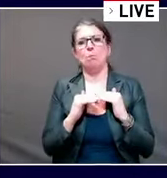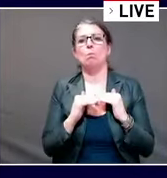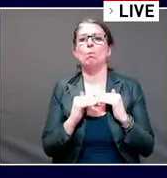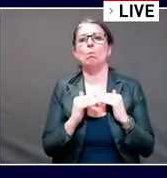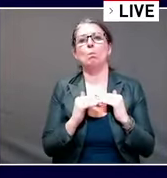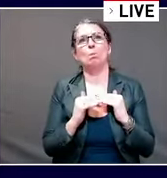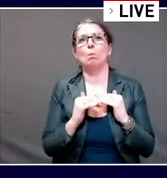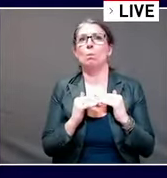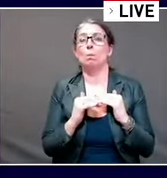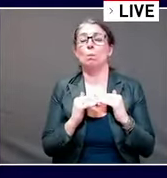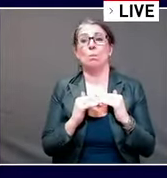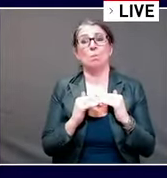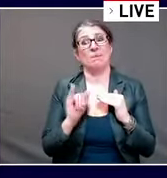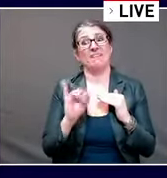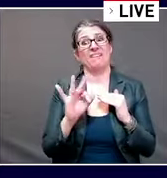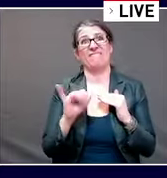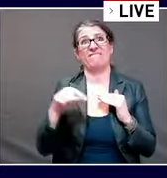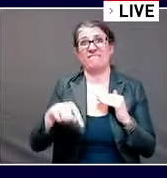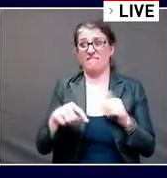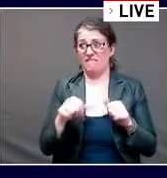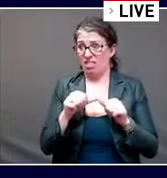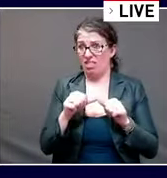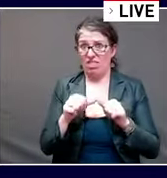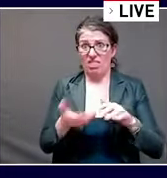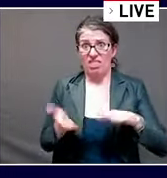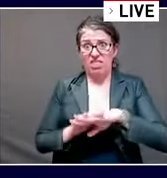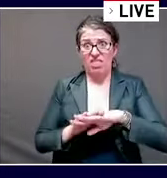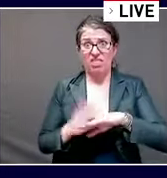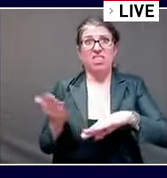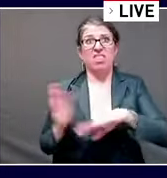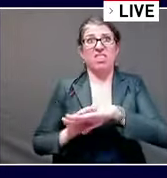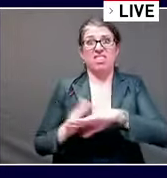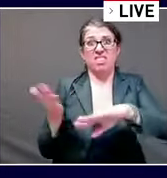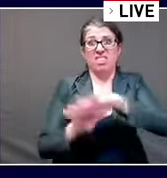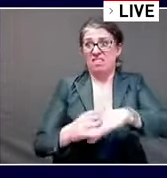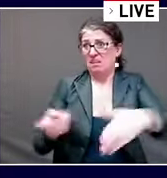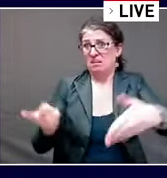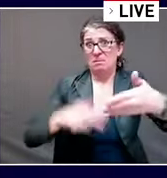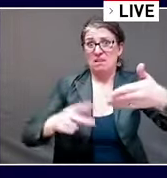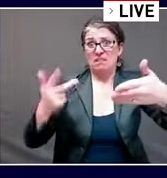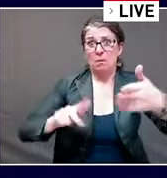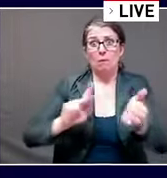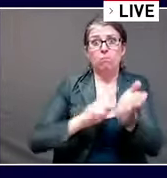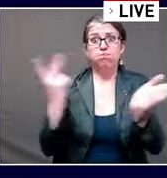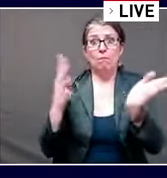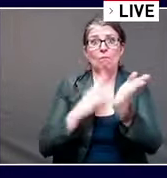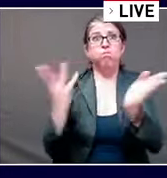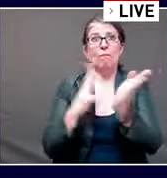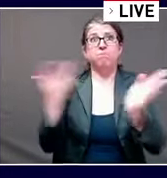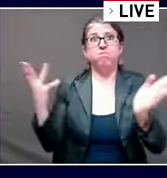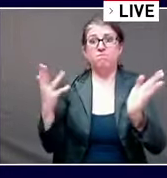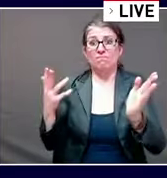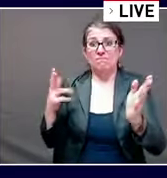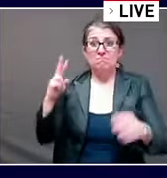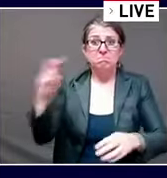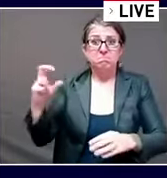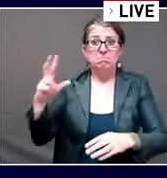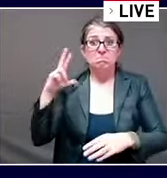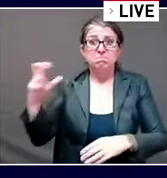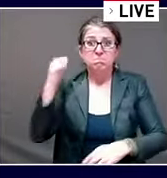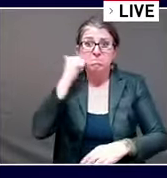weeks, sorry, not days, weeks, we could be seeing several hundred new cases per day in Maine. That will